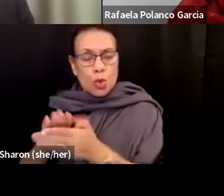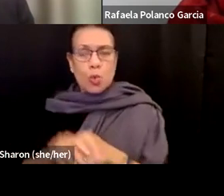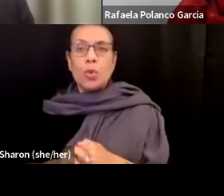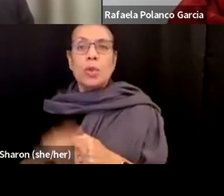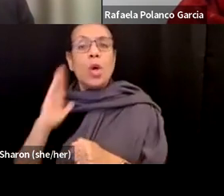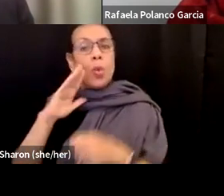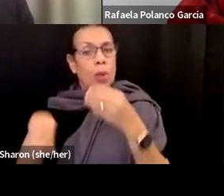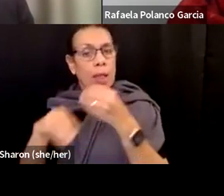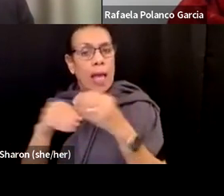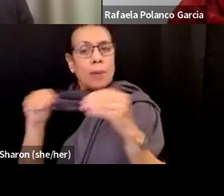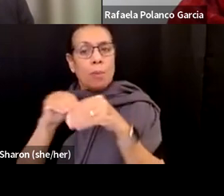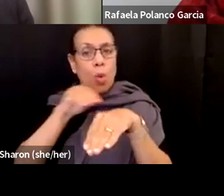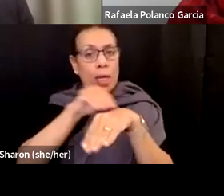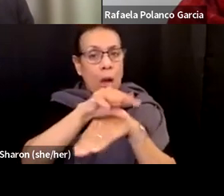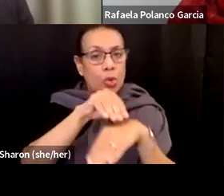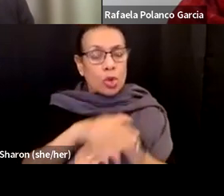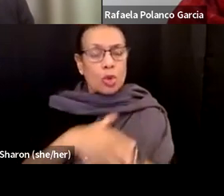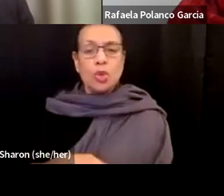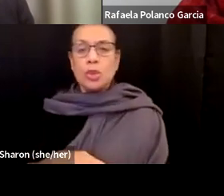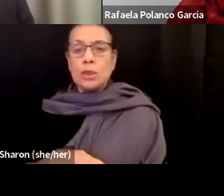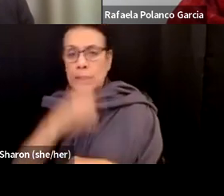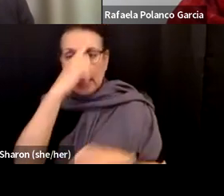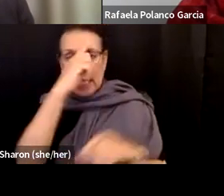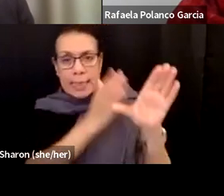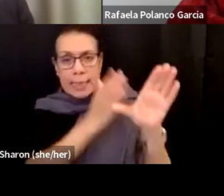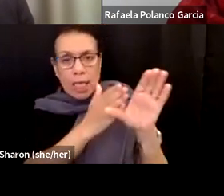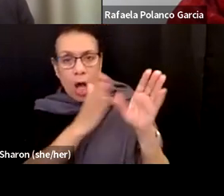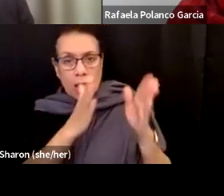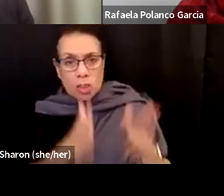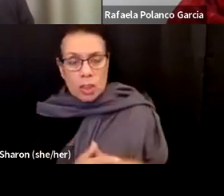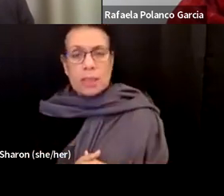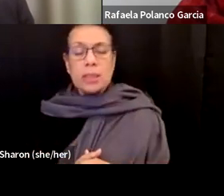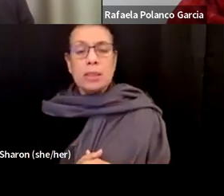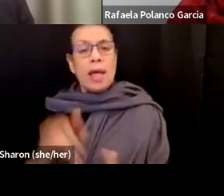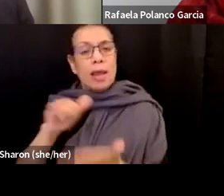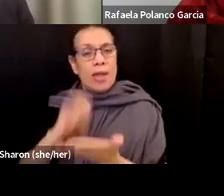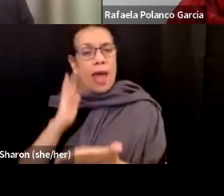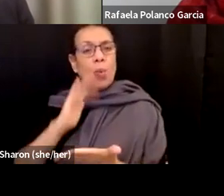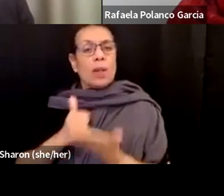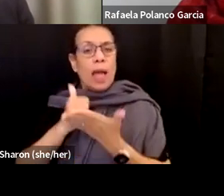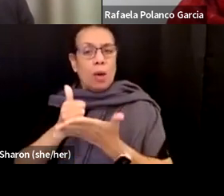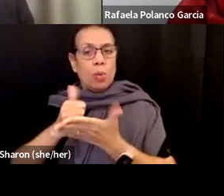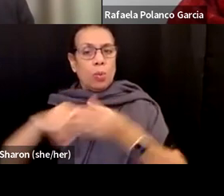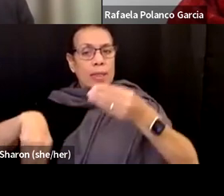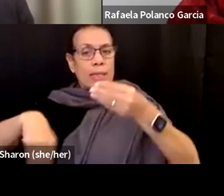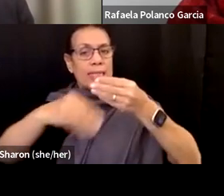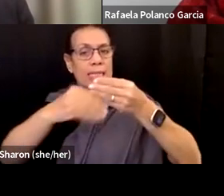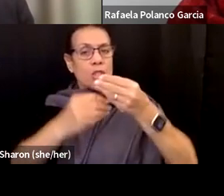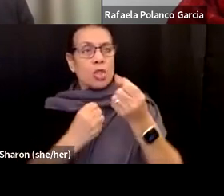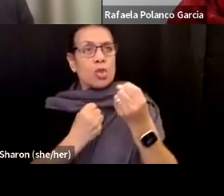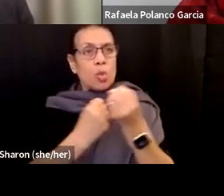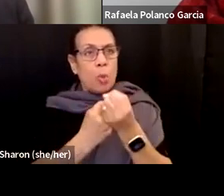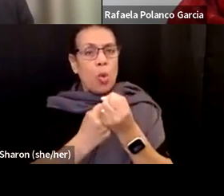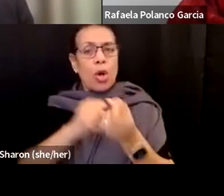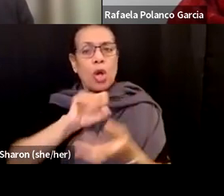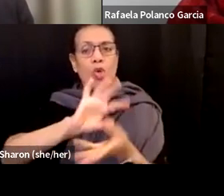our schools and psychologists and i think that though that's going to provide additional support and wrap around services to